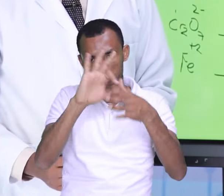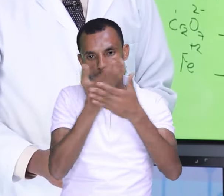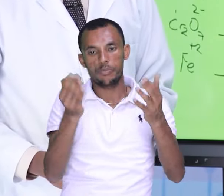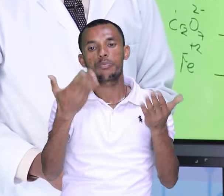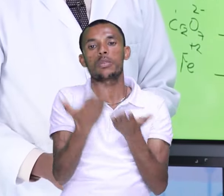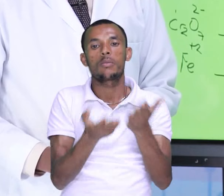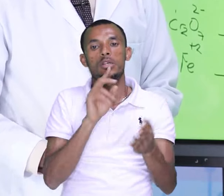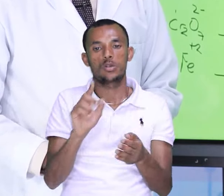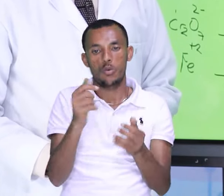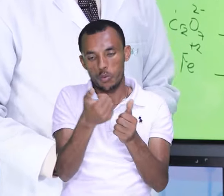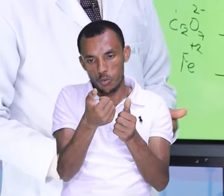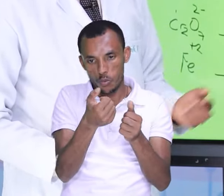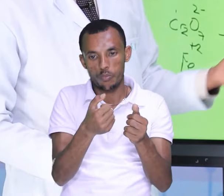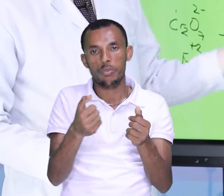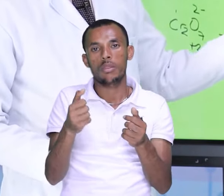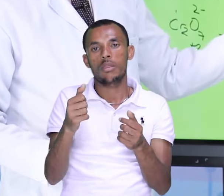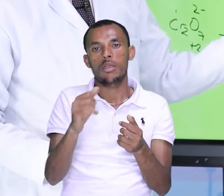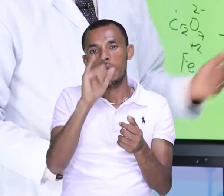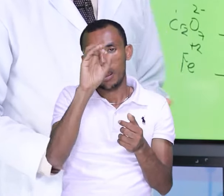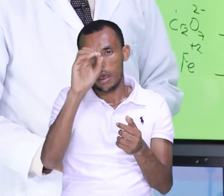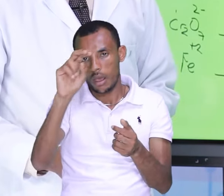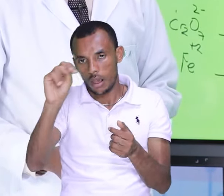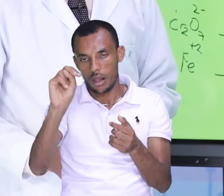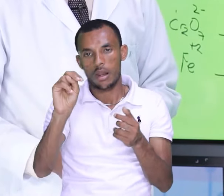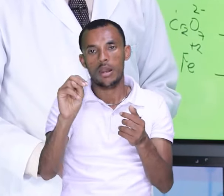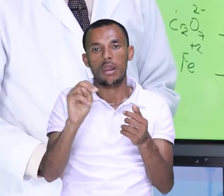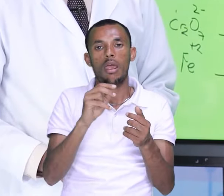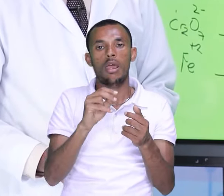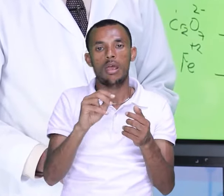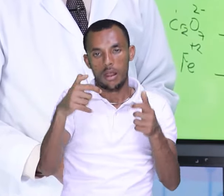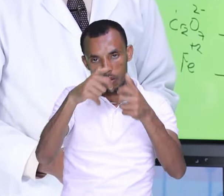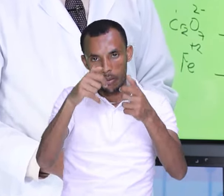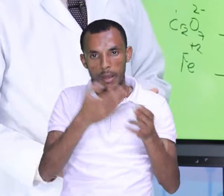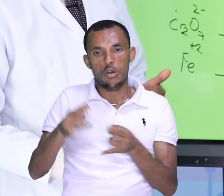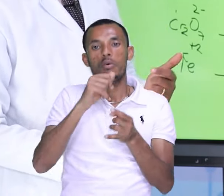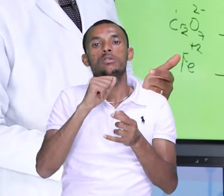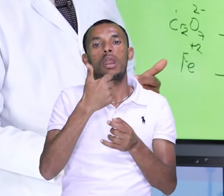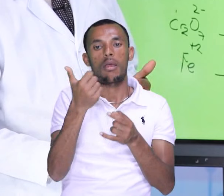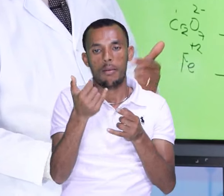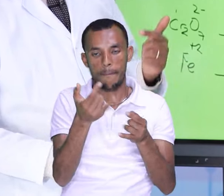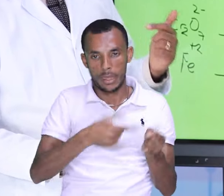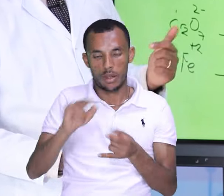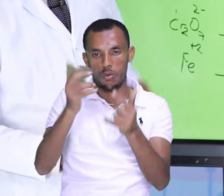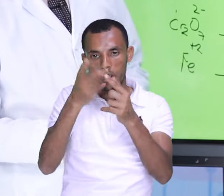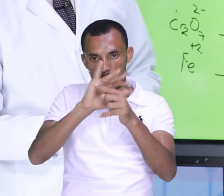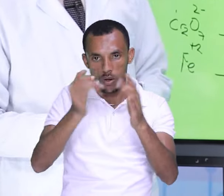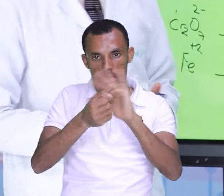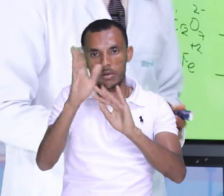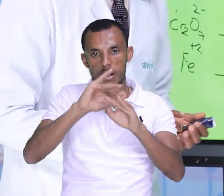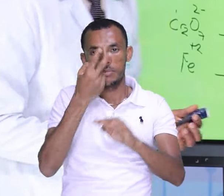method? In ion electron method of inacidic media. Look the second